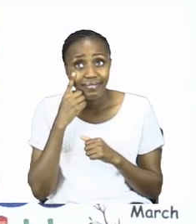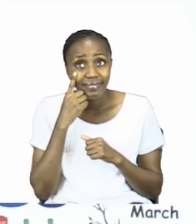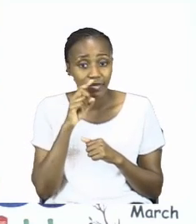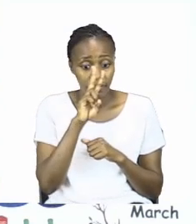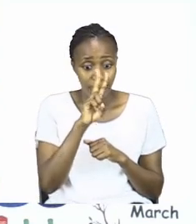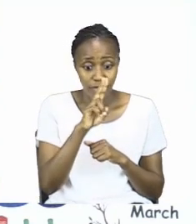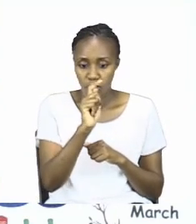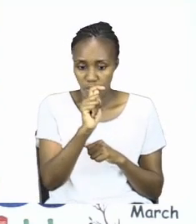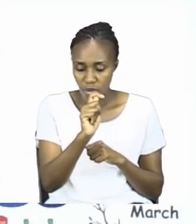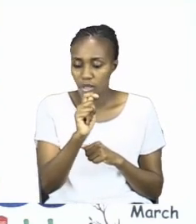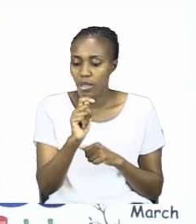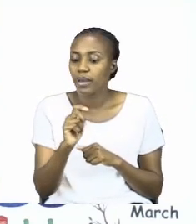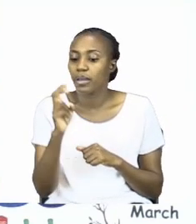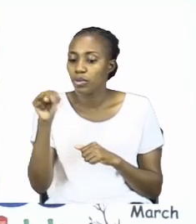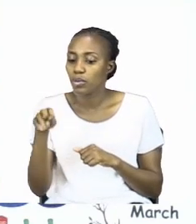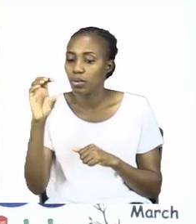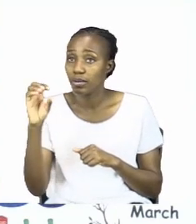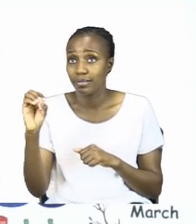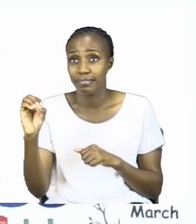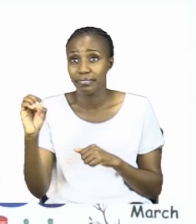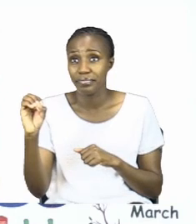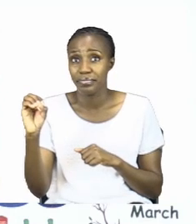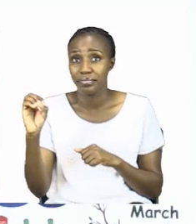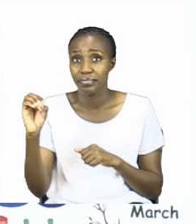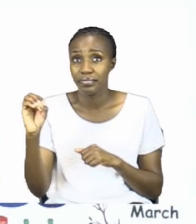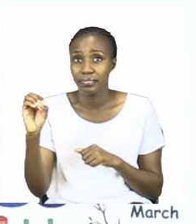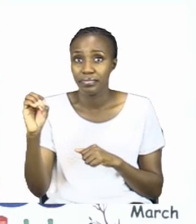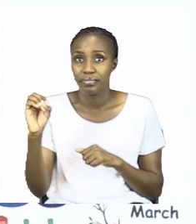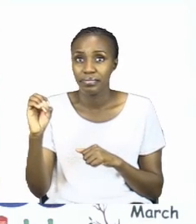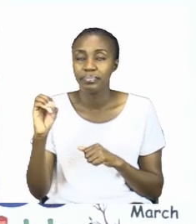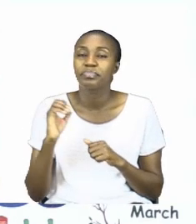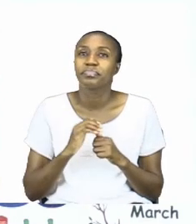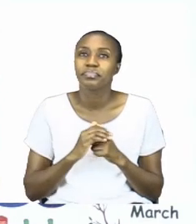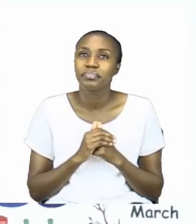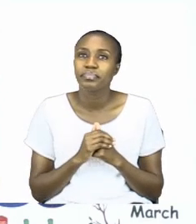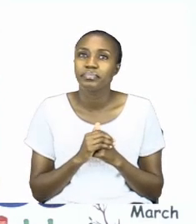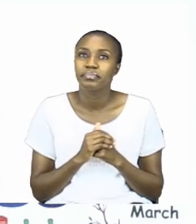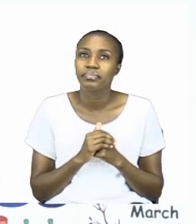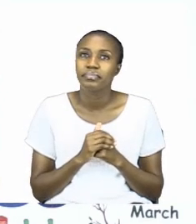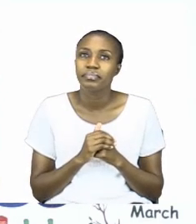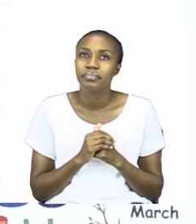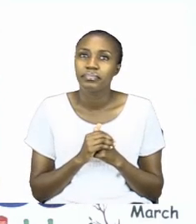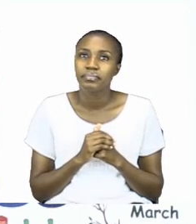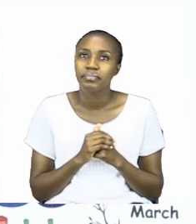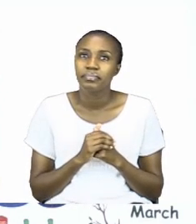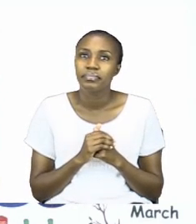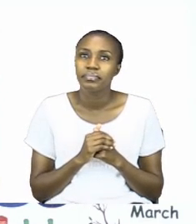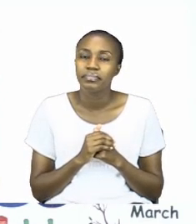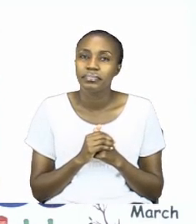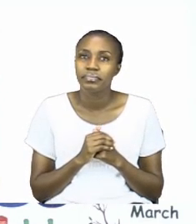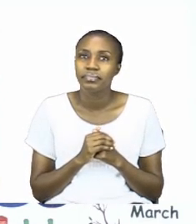for its tens, meaning it's the next smallest number. Don't forget to cross it